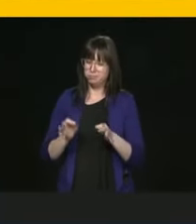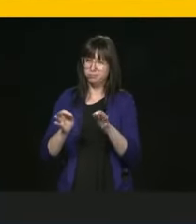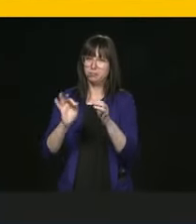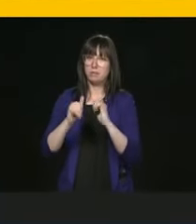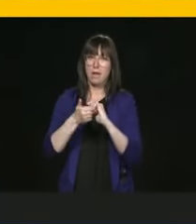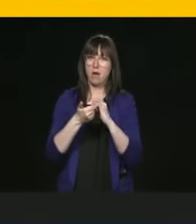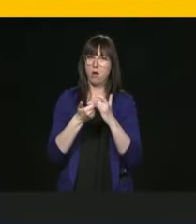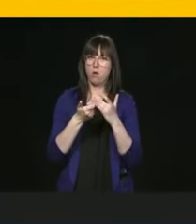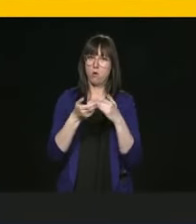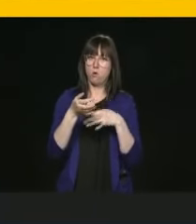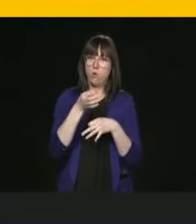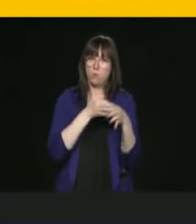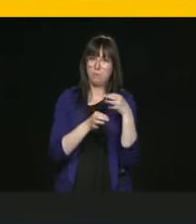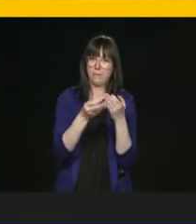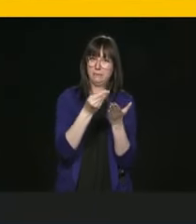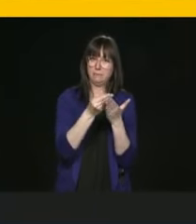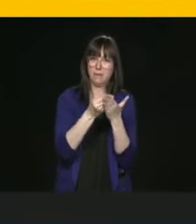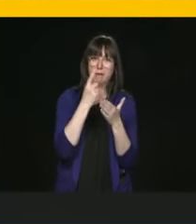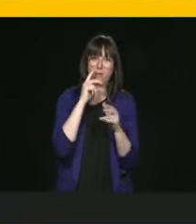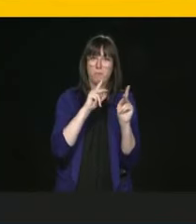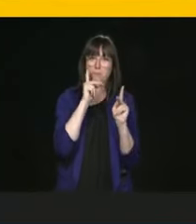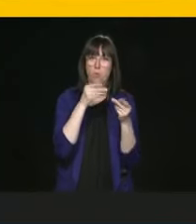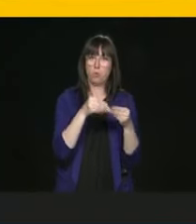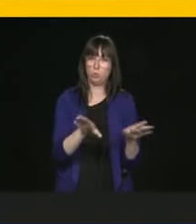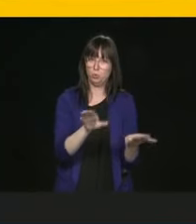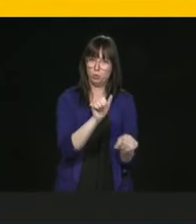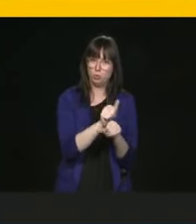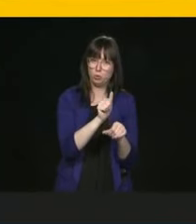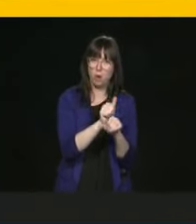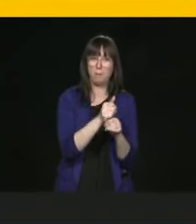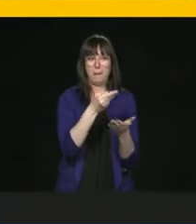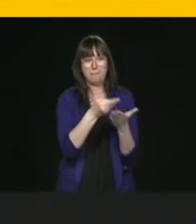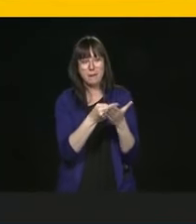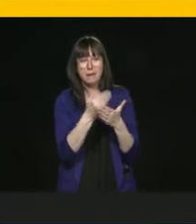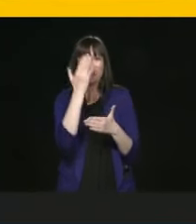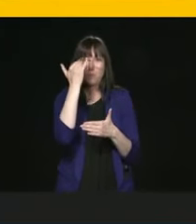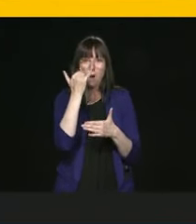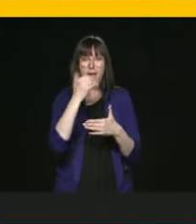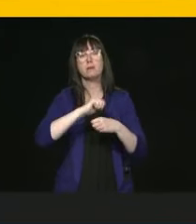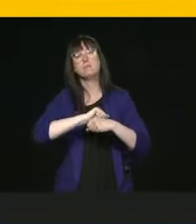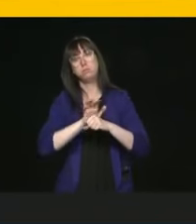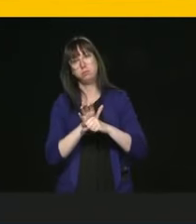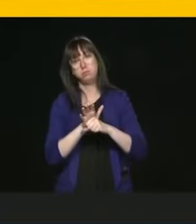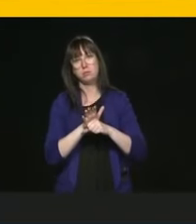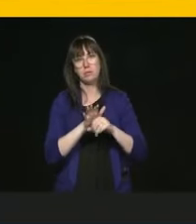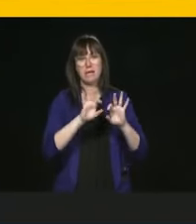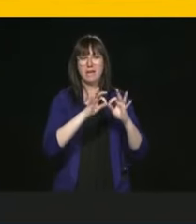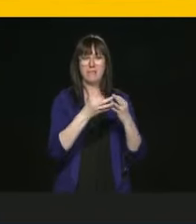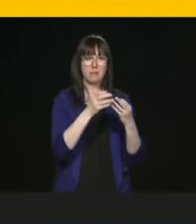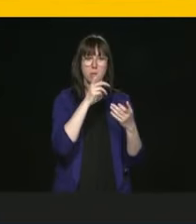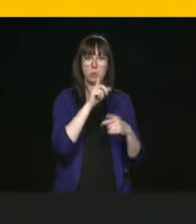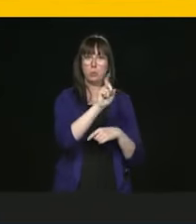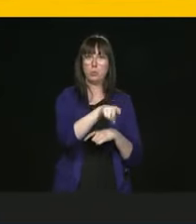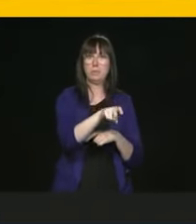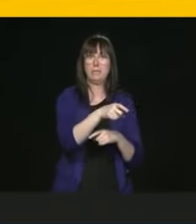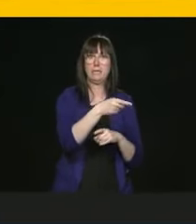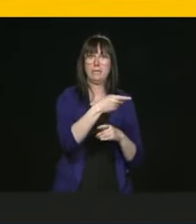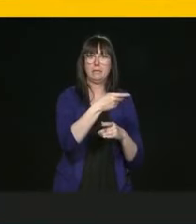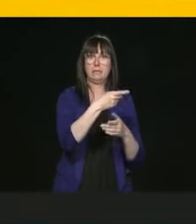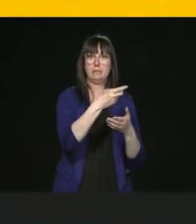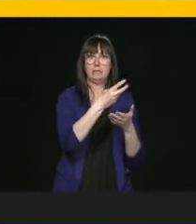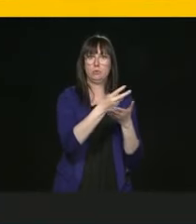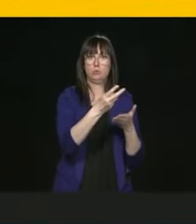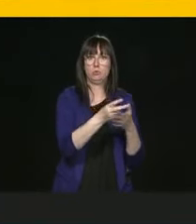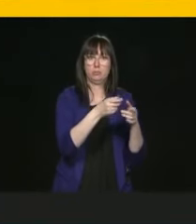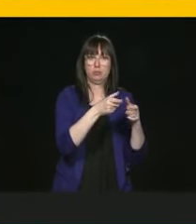for people who lost a paycheck because of COVID-19. These are families who were relying on that next paycheck to be able to pay for